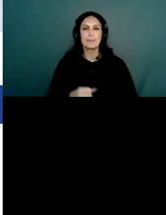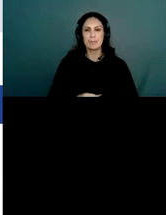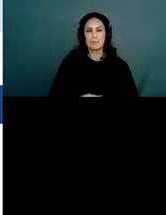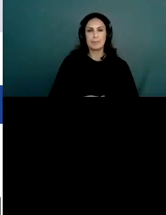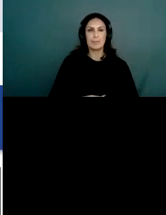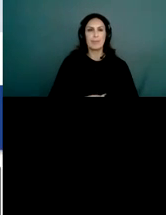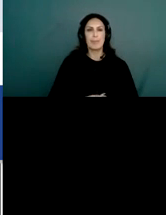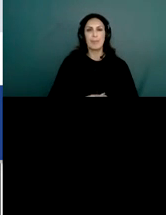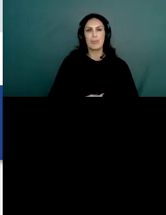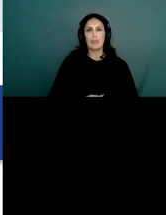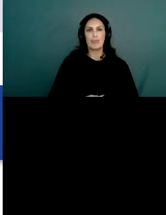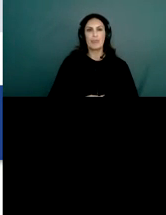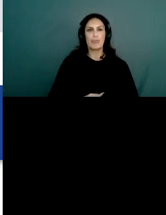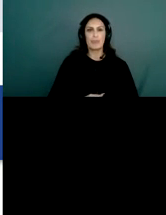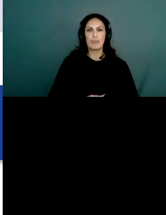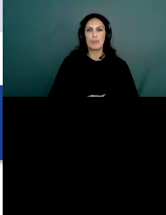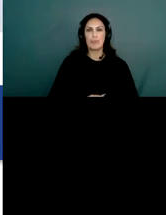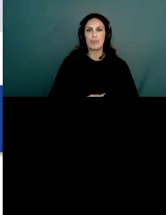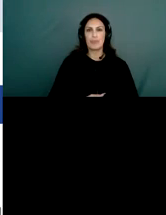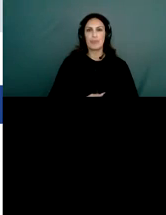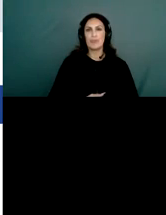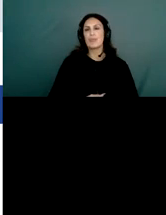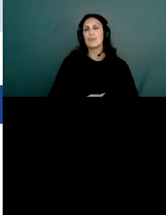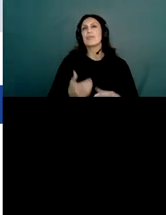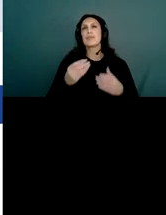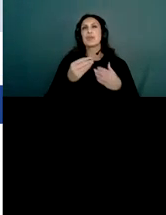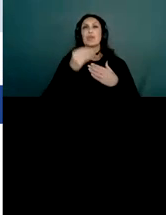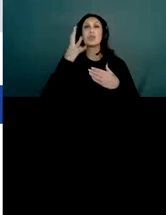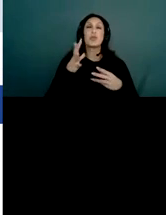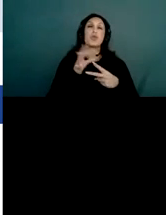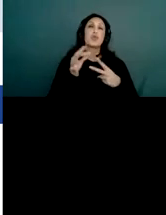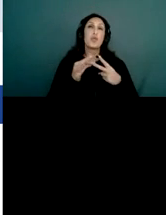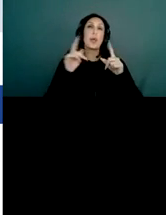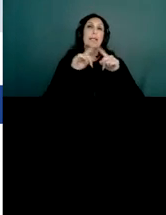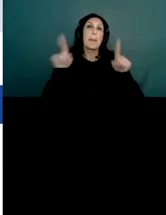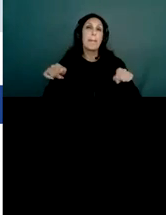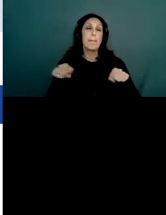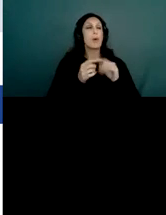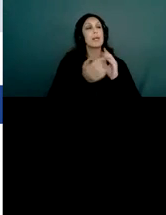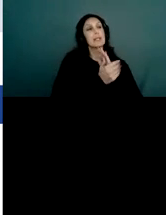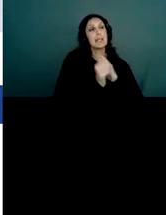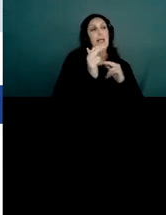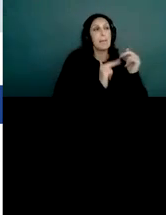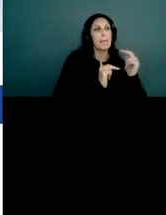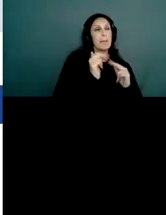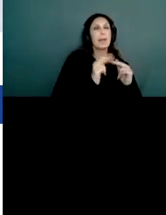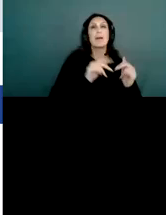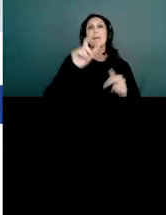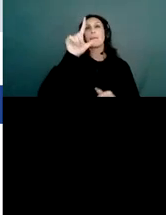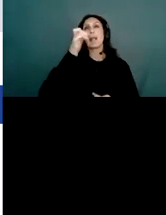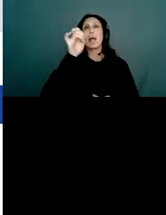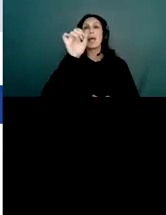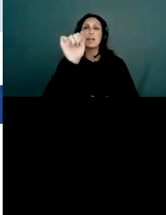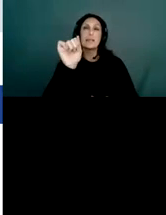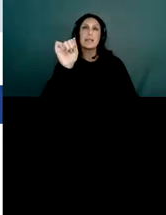students. It also has Student Choice Board. It has the skill builders, the Lexia lessons. We're not going to